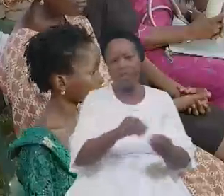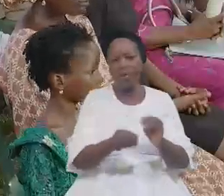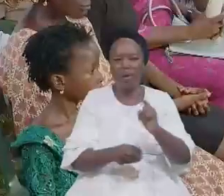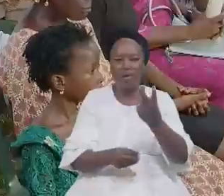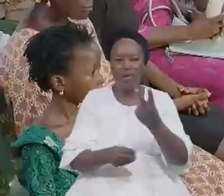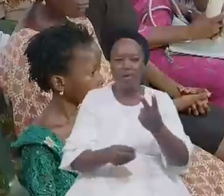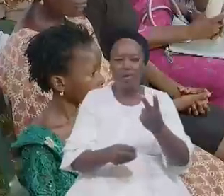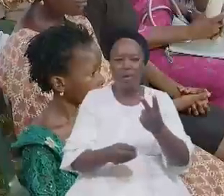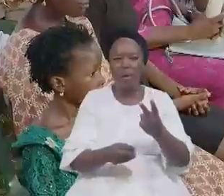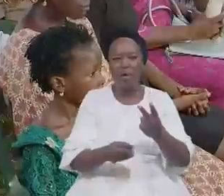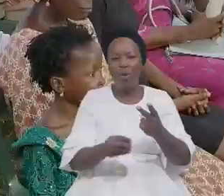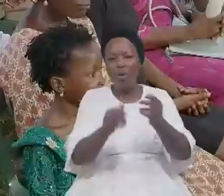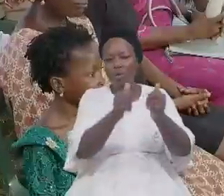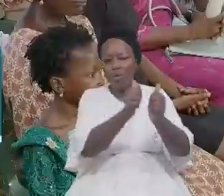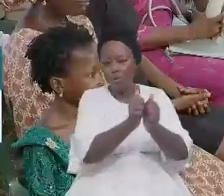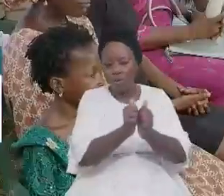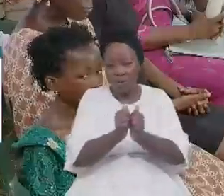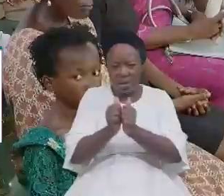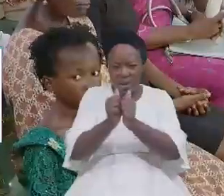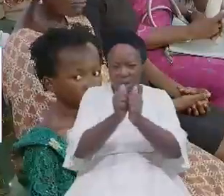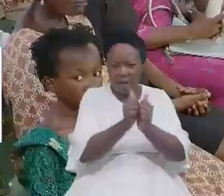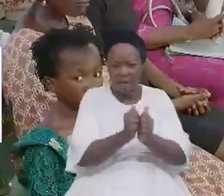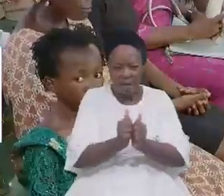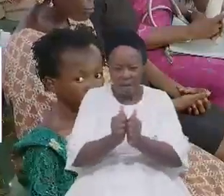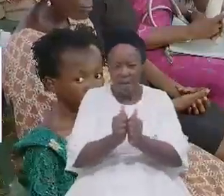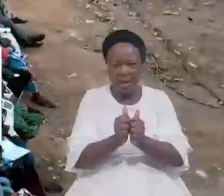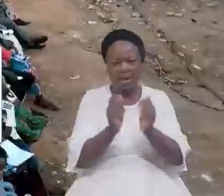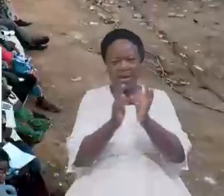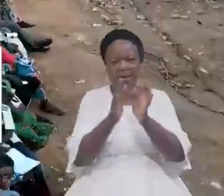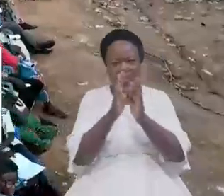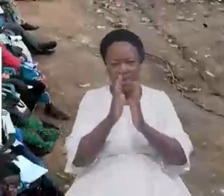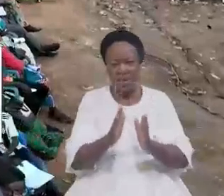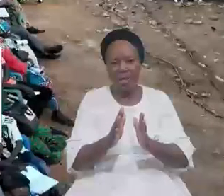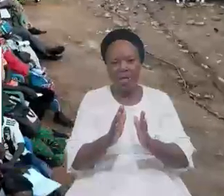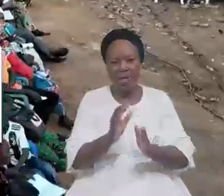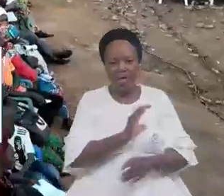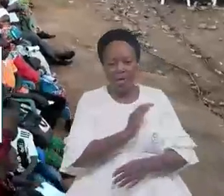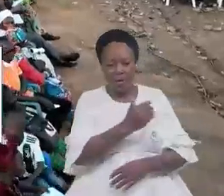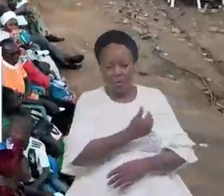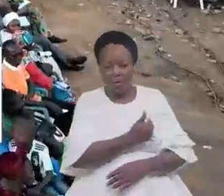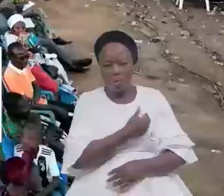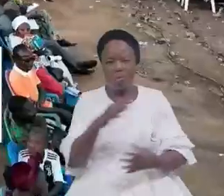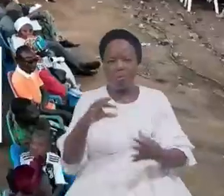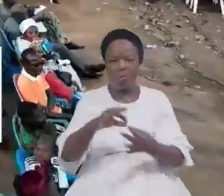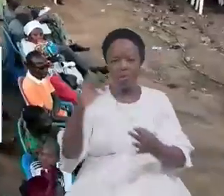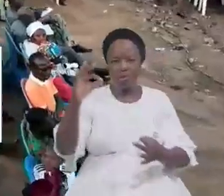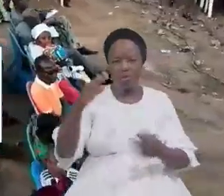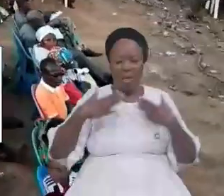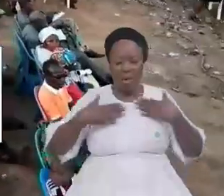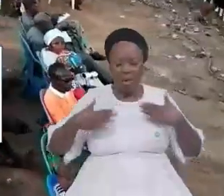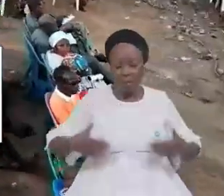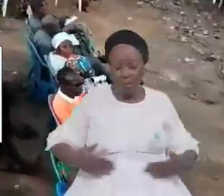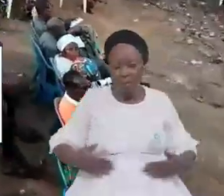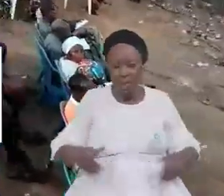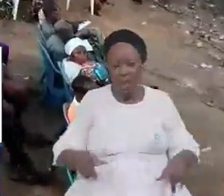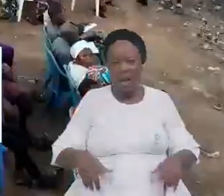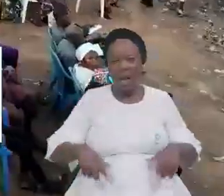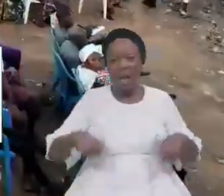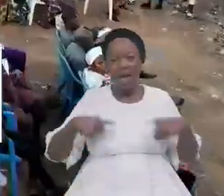altogether Christian. Soul, spirit, body, life,